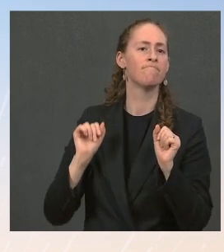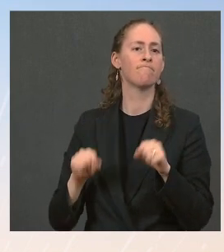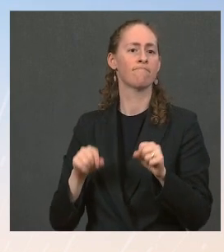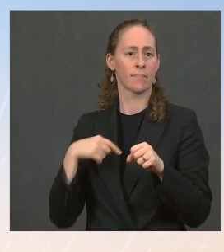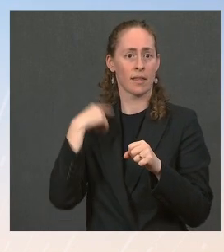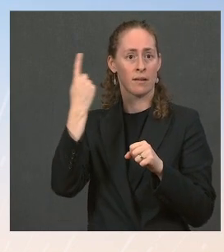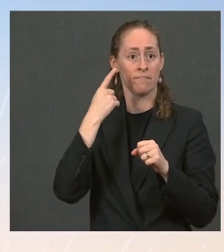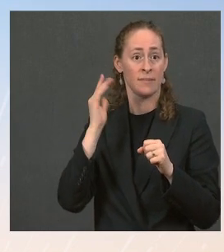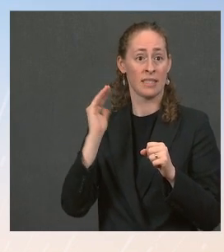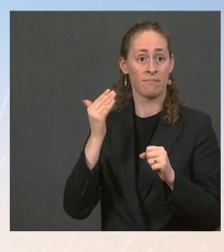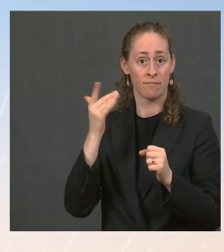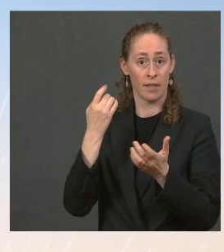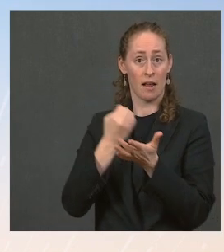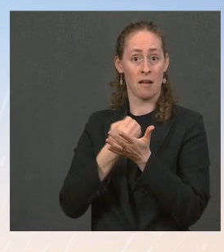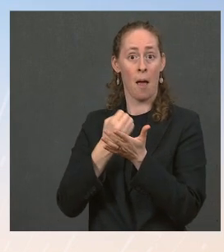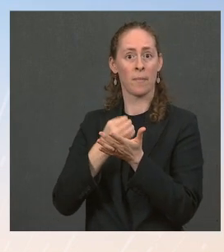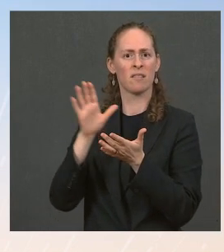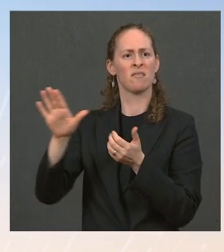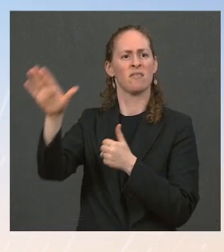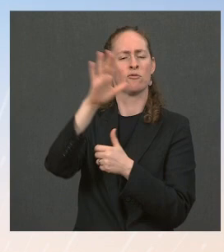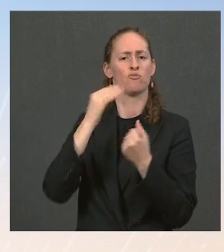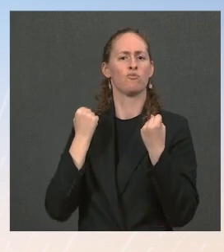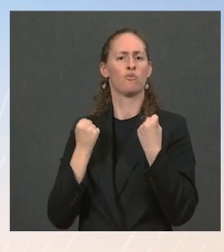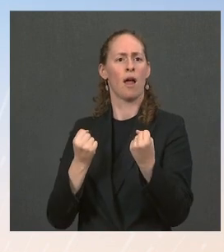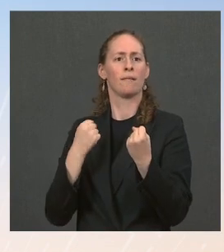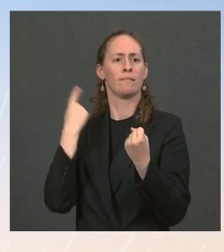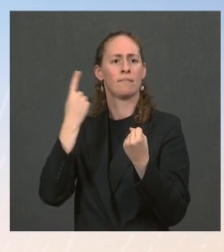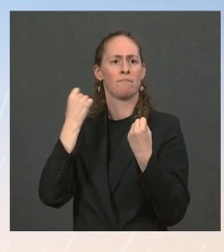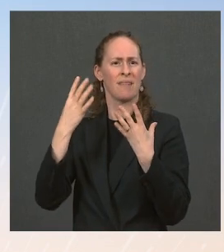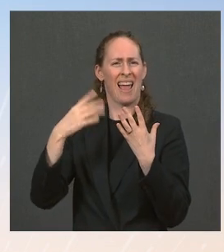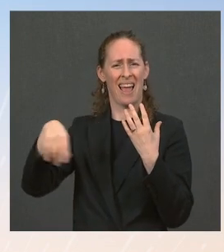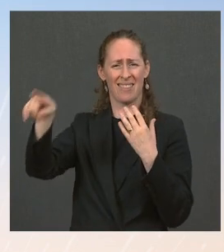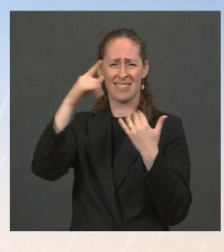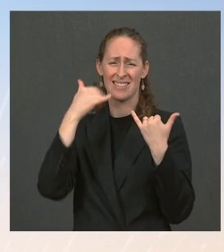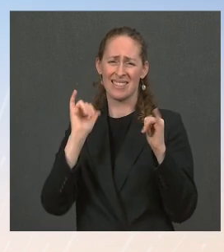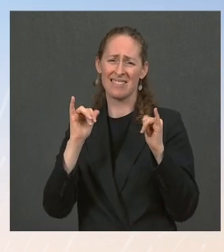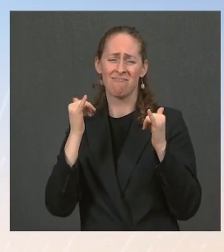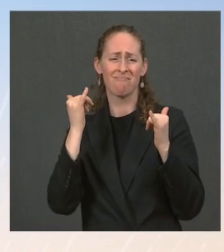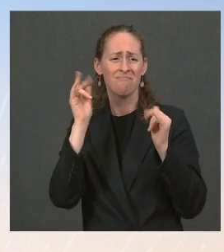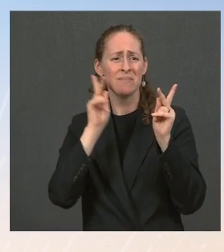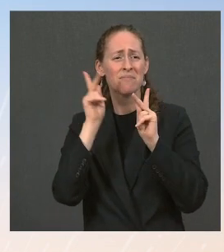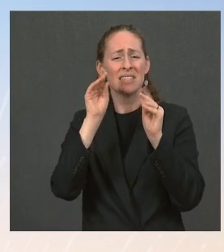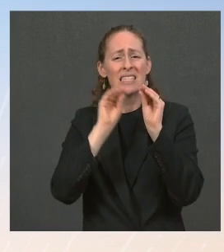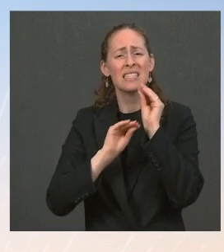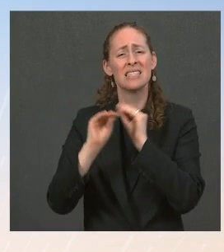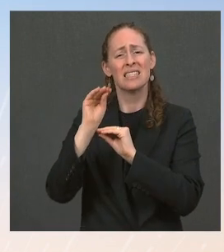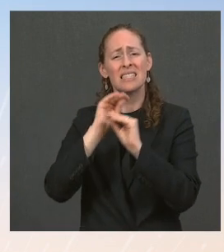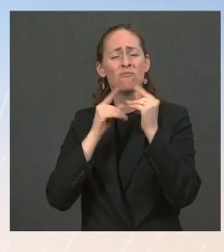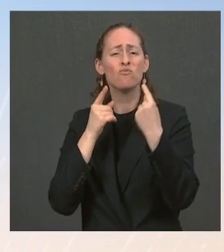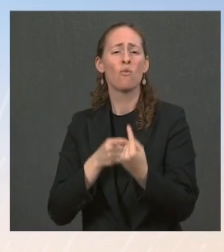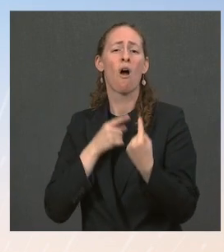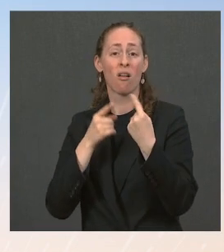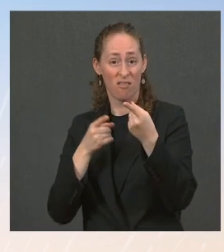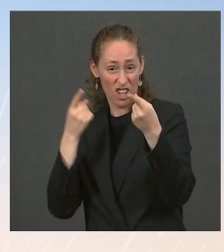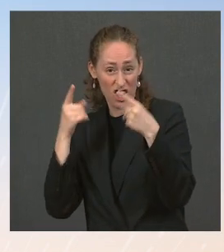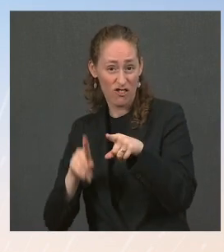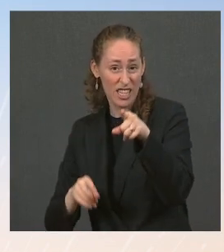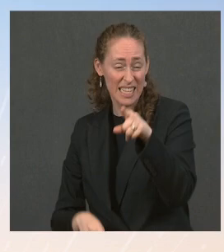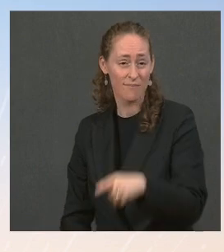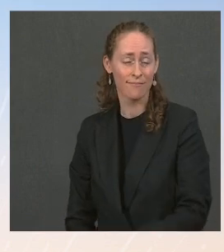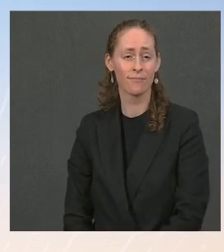happy about. But obviously, many Americans are still struggling, so I wonder if you agree with that assessment from the Federal Reserve. We